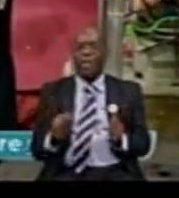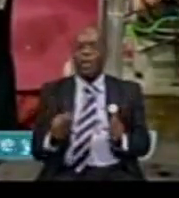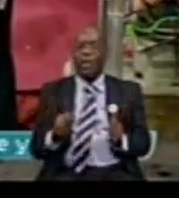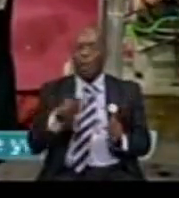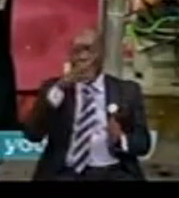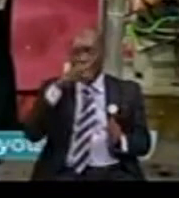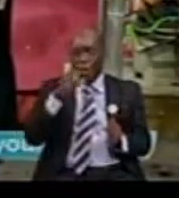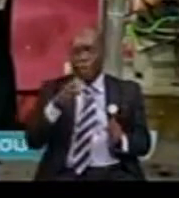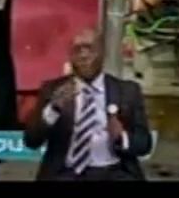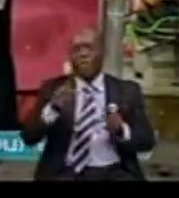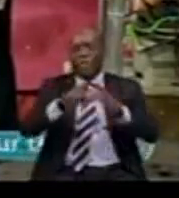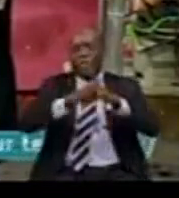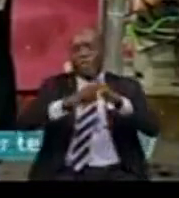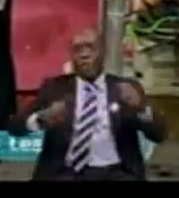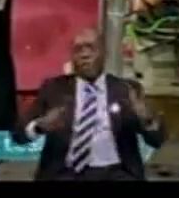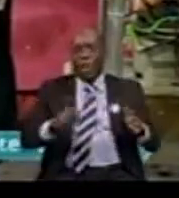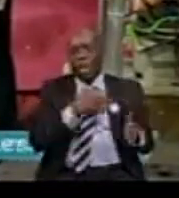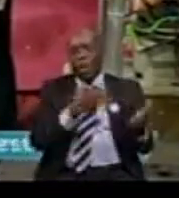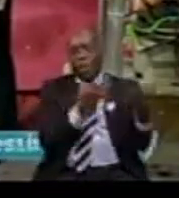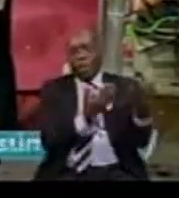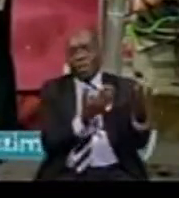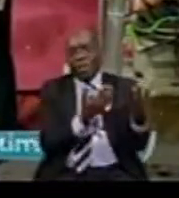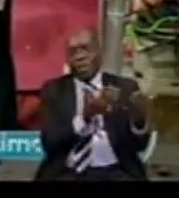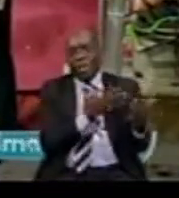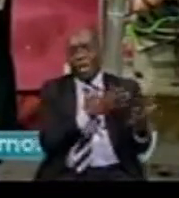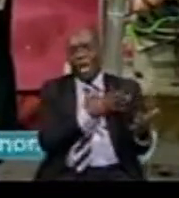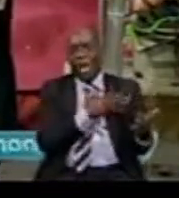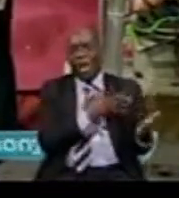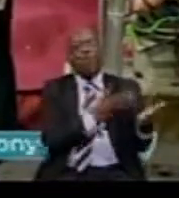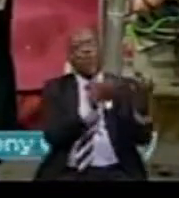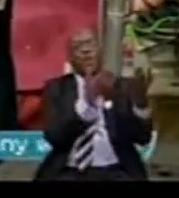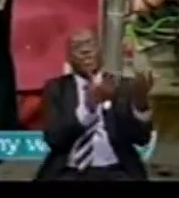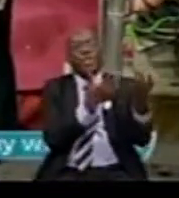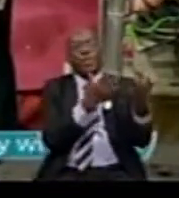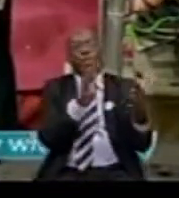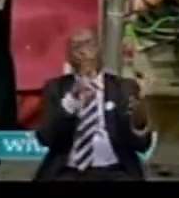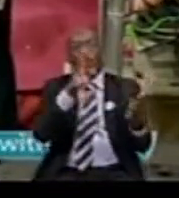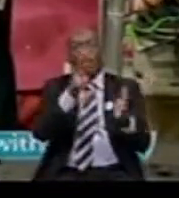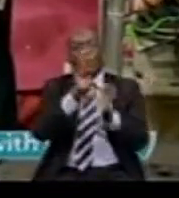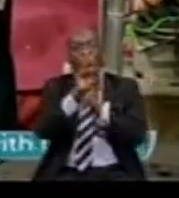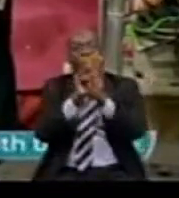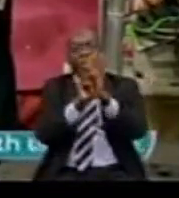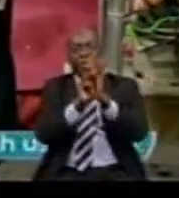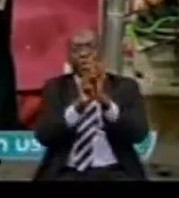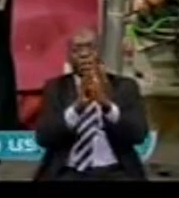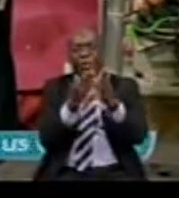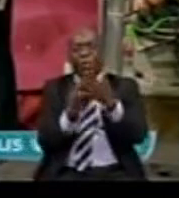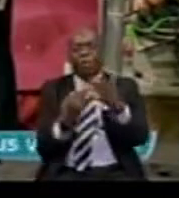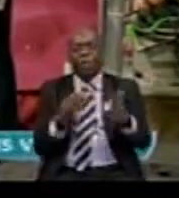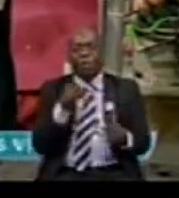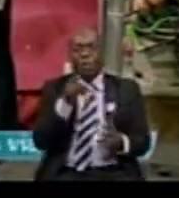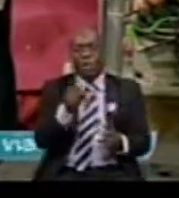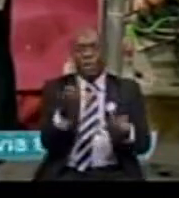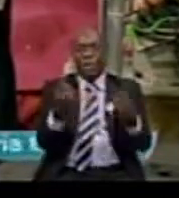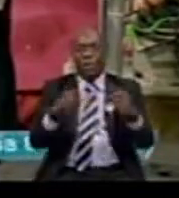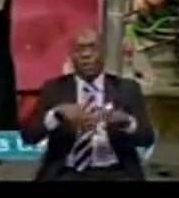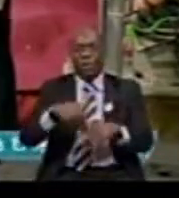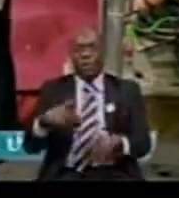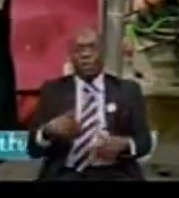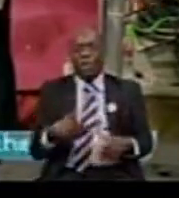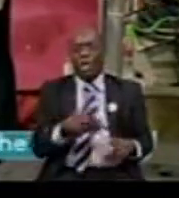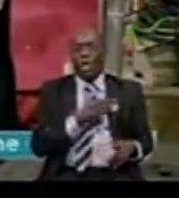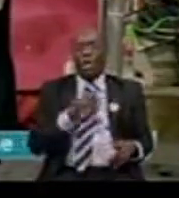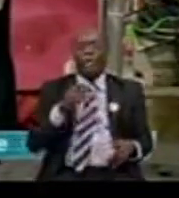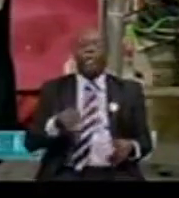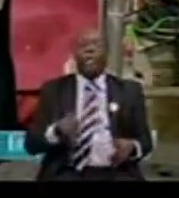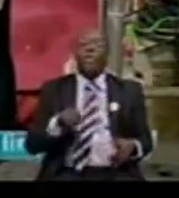bi 5 minutes isale yen mo wa mo do bi 5 minutes kin to jade mo ri pe tita yen o ti ku so